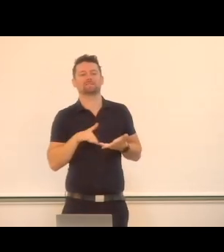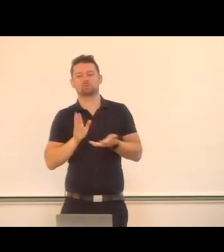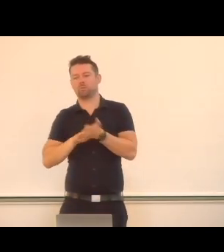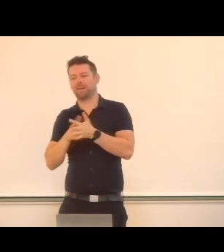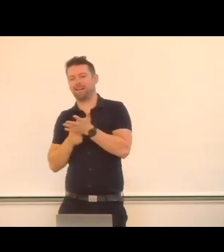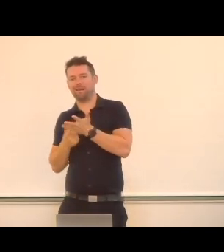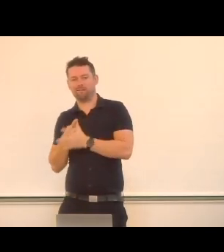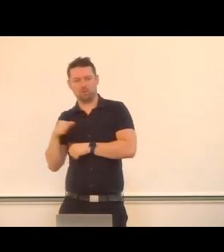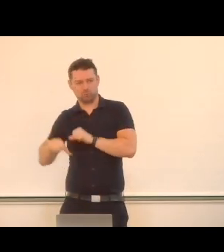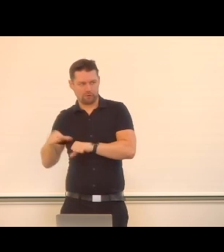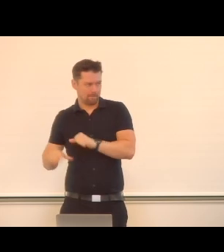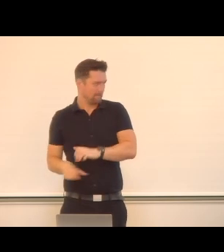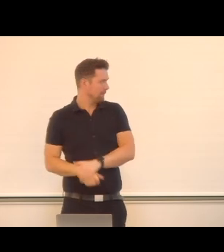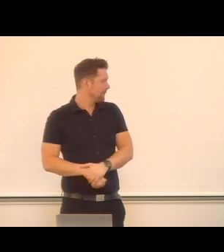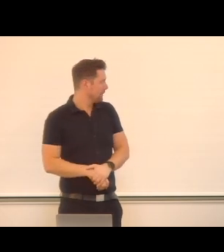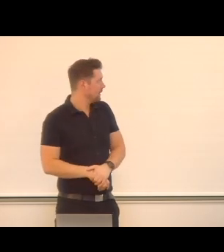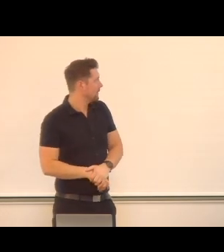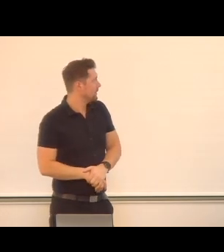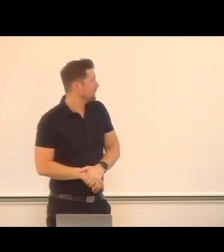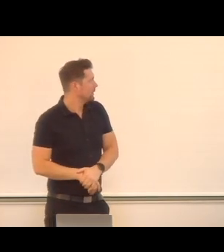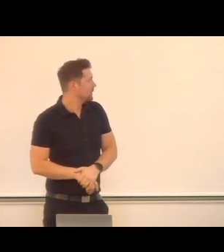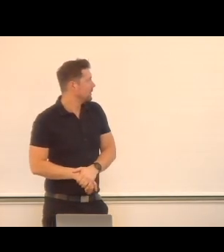program, and that's what we eat.